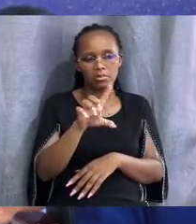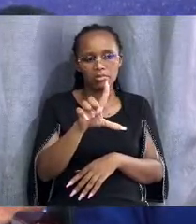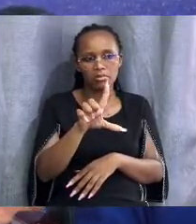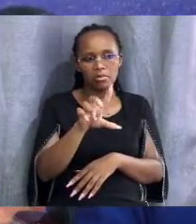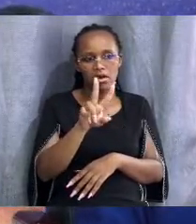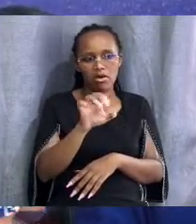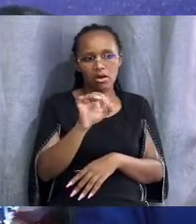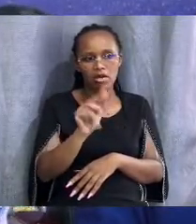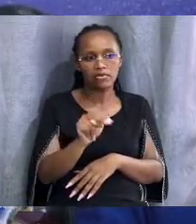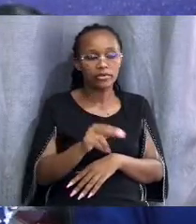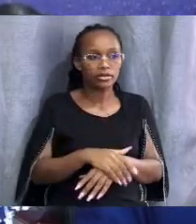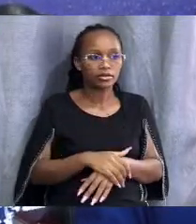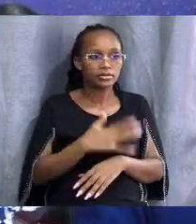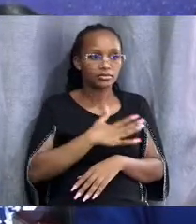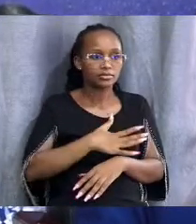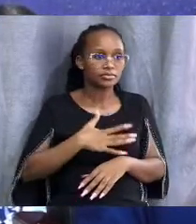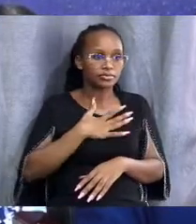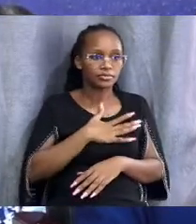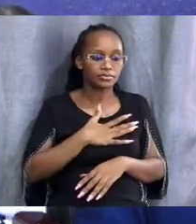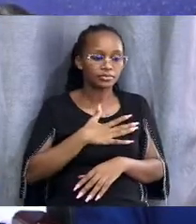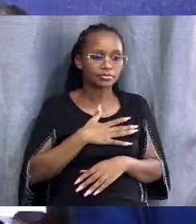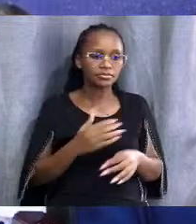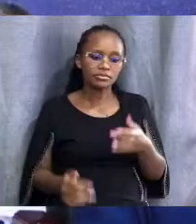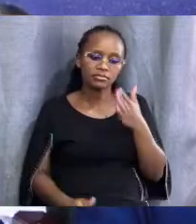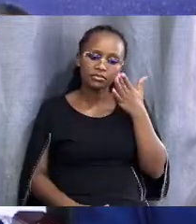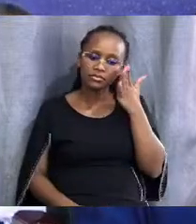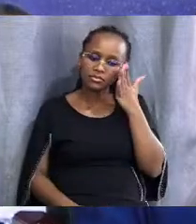Ule ambaye anatusomea ya Master Melvin.